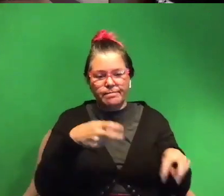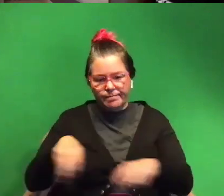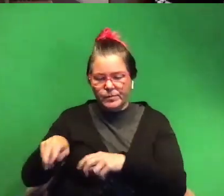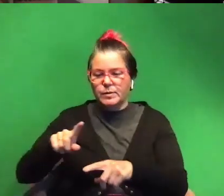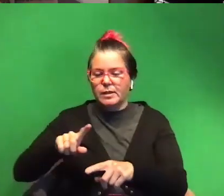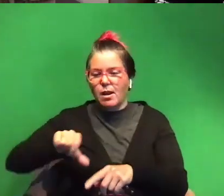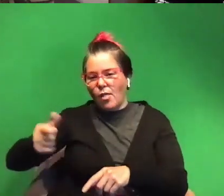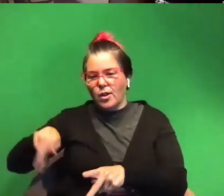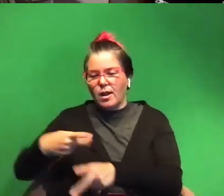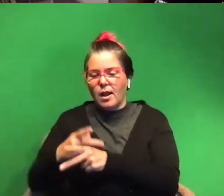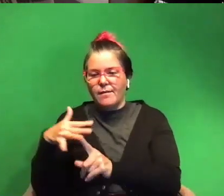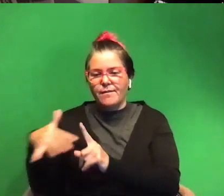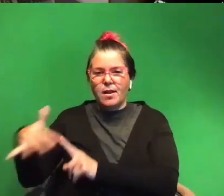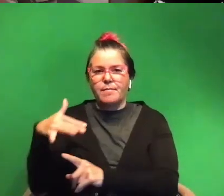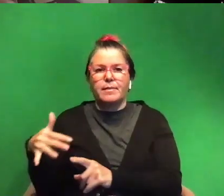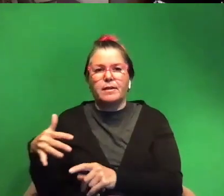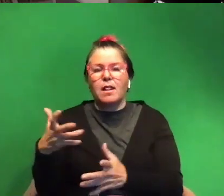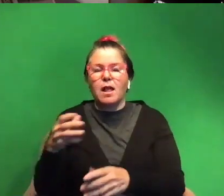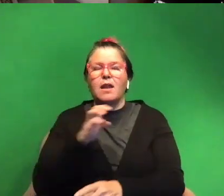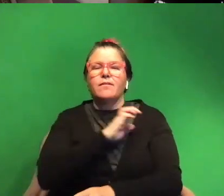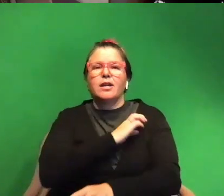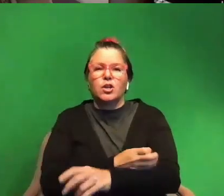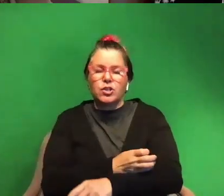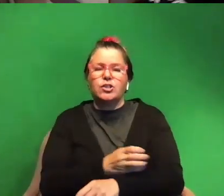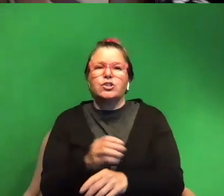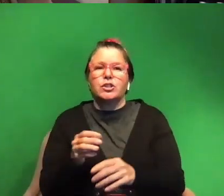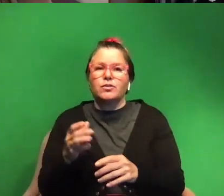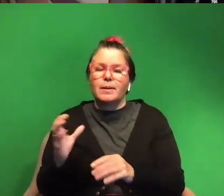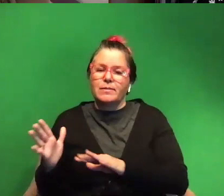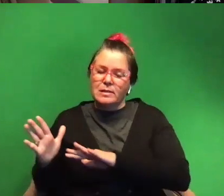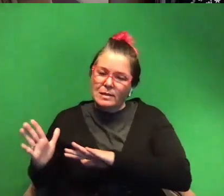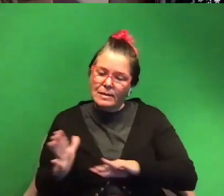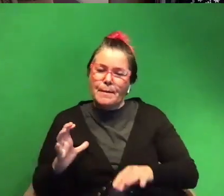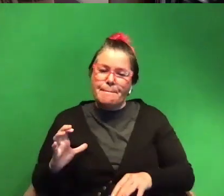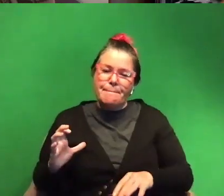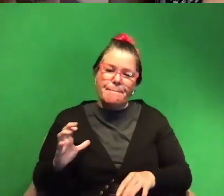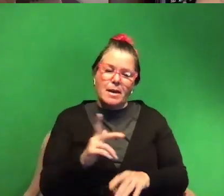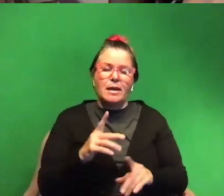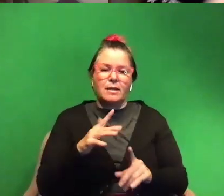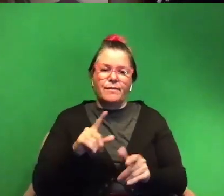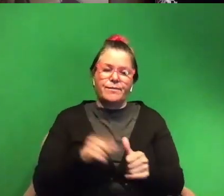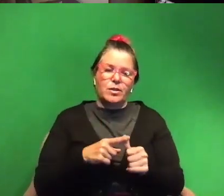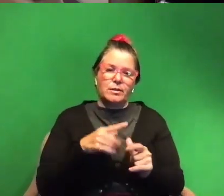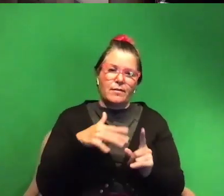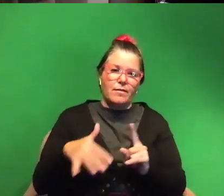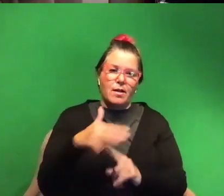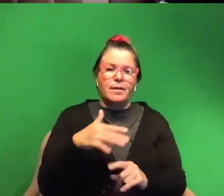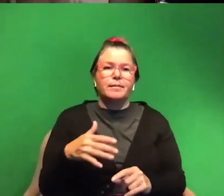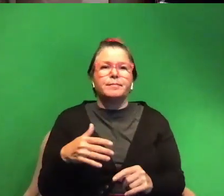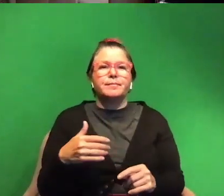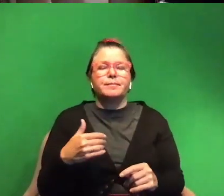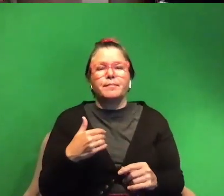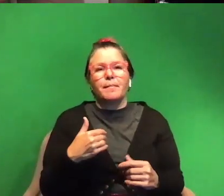environment, where you need an incredible amount of energy and input trying to push it back into the environment it was before. So if you have this really